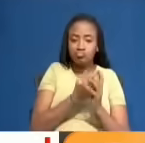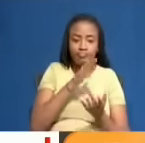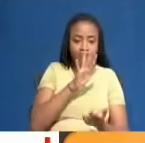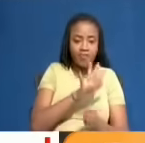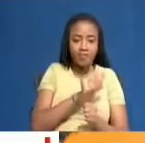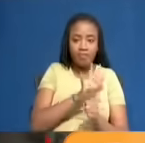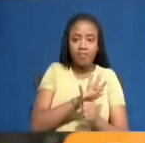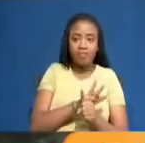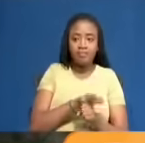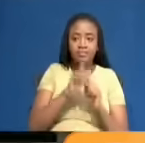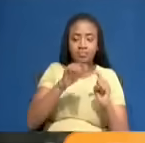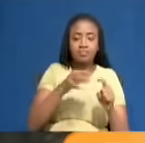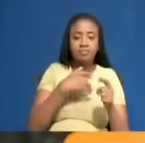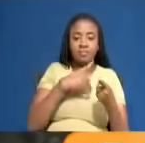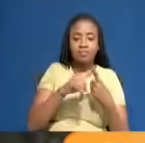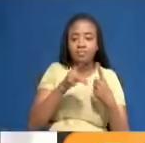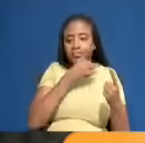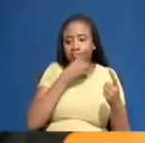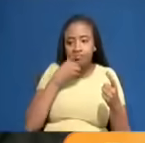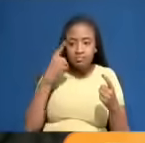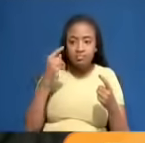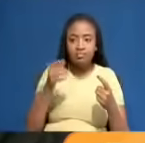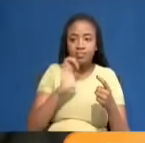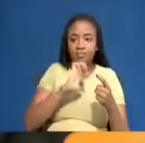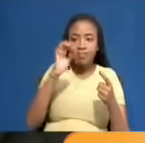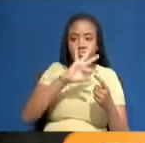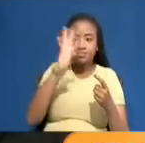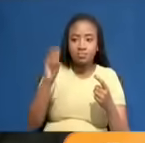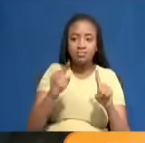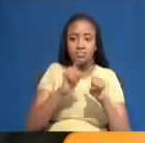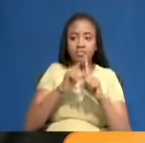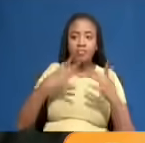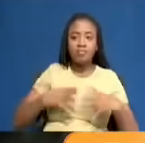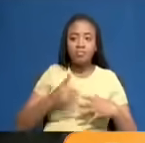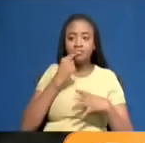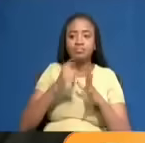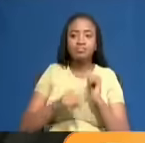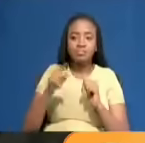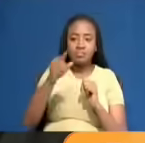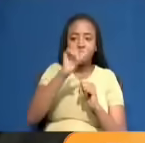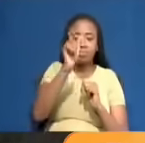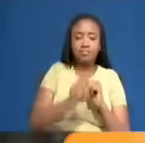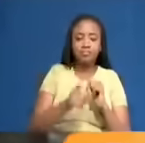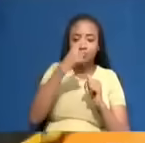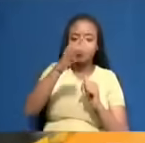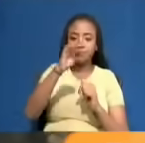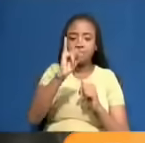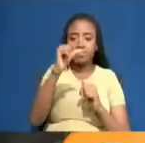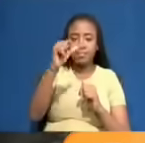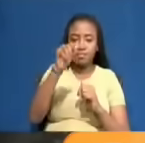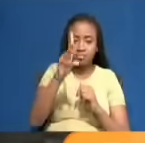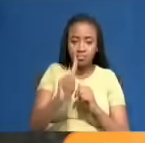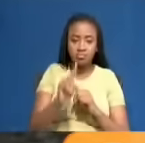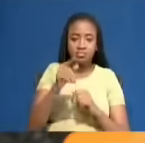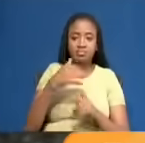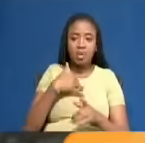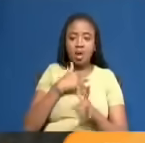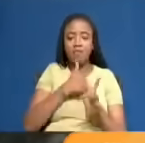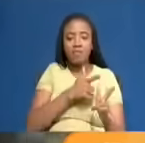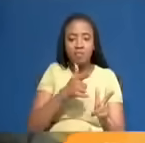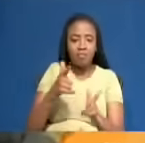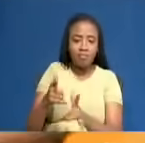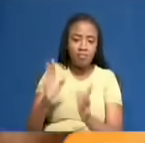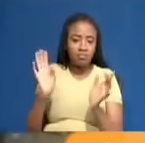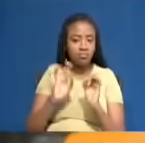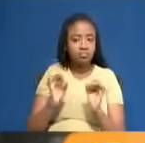talking about, you know, drought in East Africa. And people will say the region of IGAD is the region where we got war, where we got drought, but